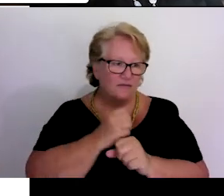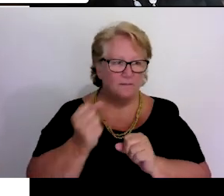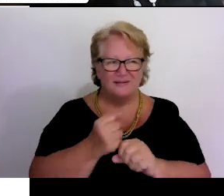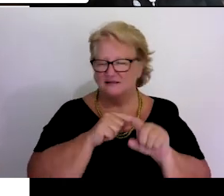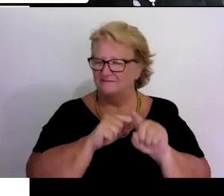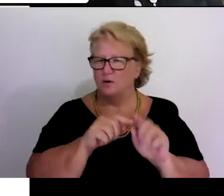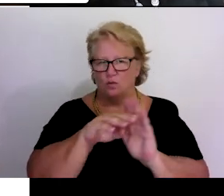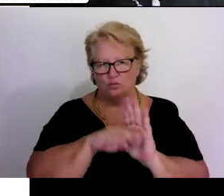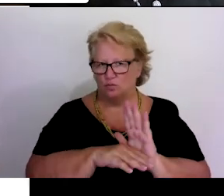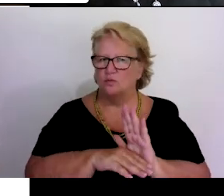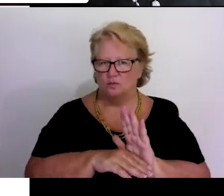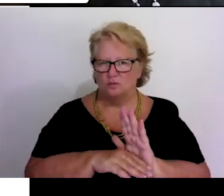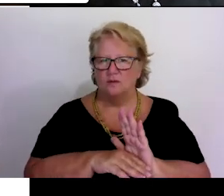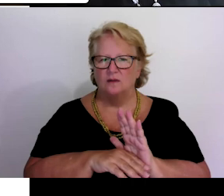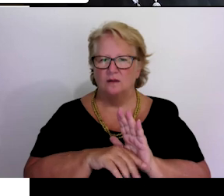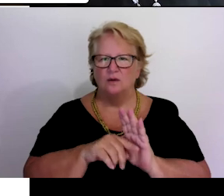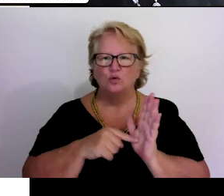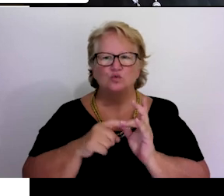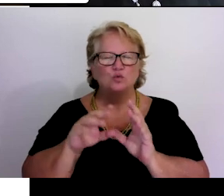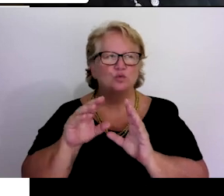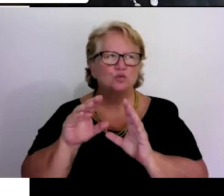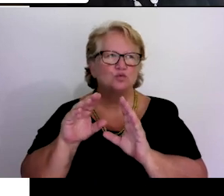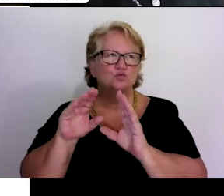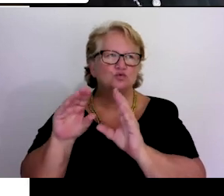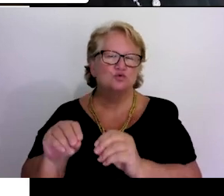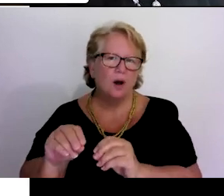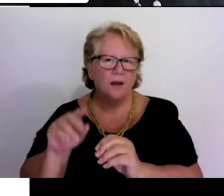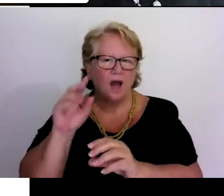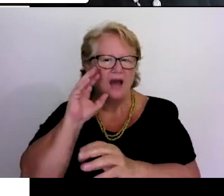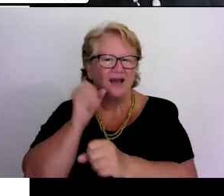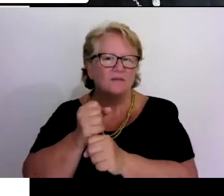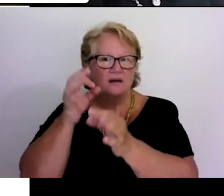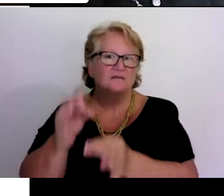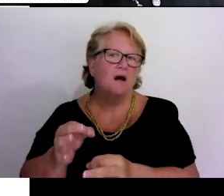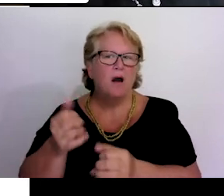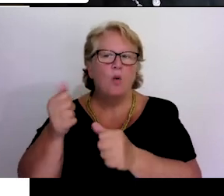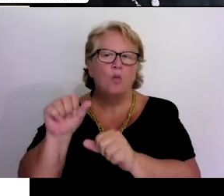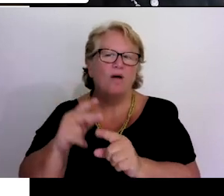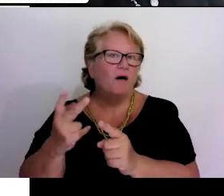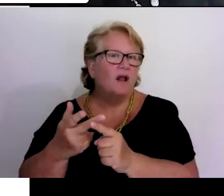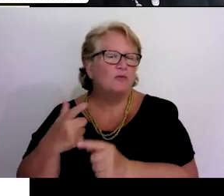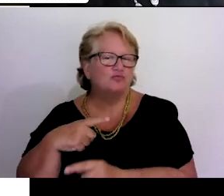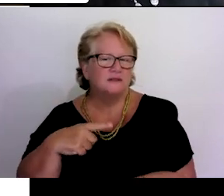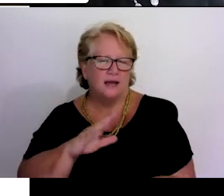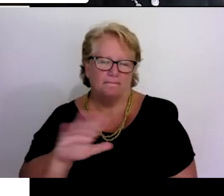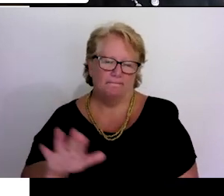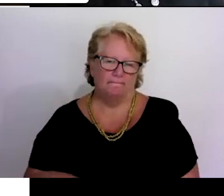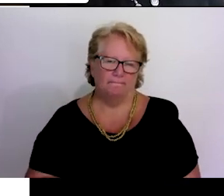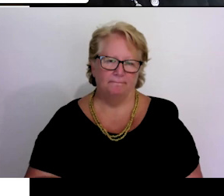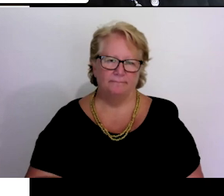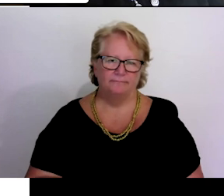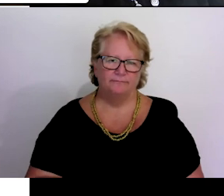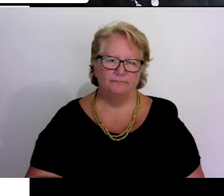departments. So this helps to stop the government deciding to use data for a different reason.